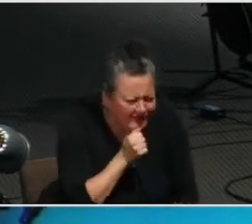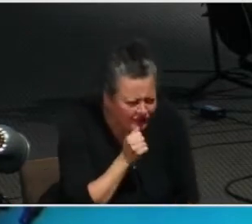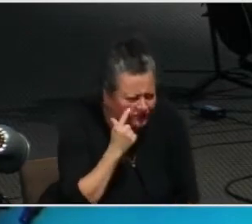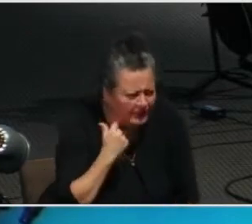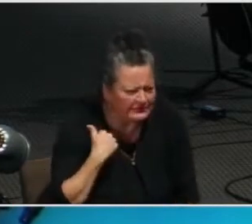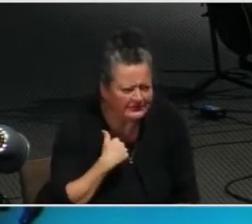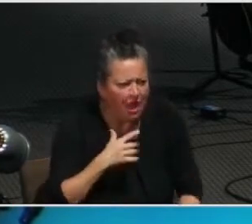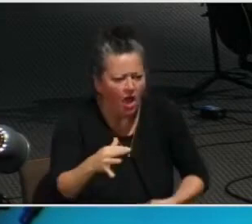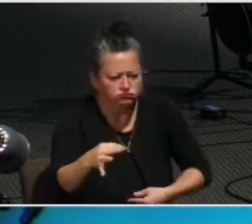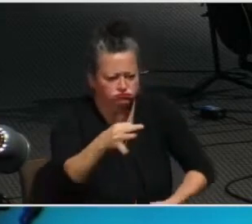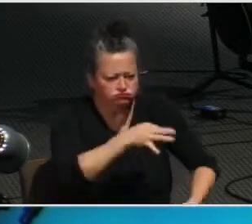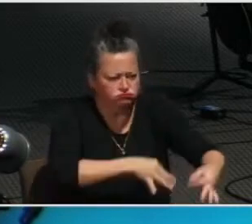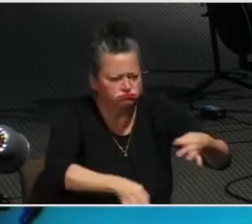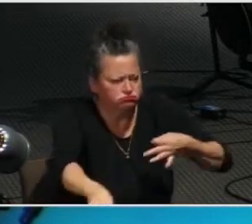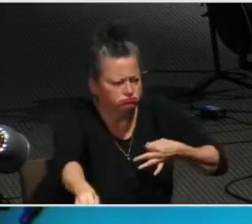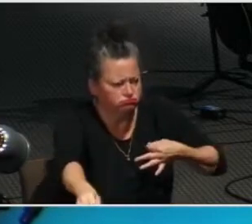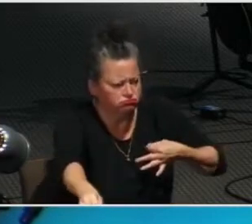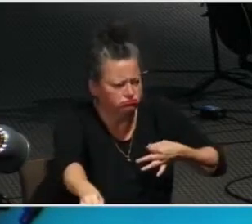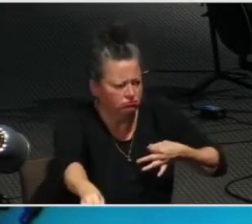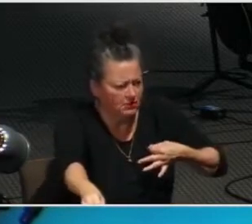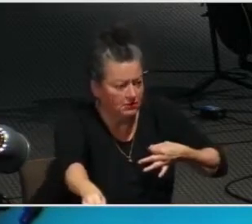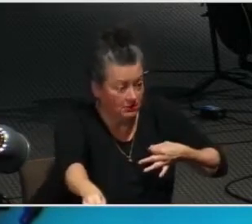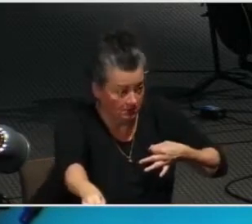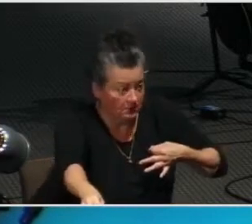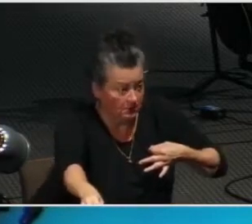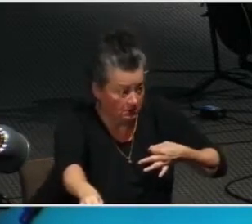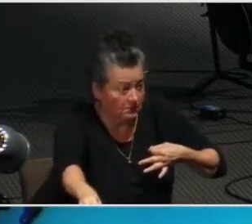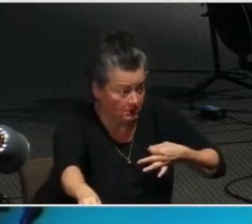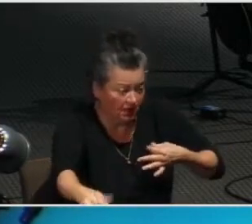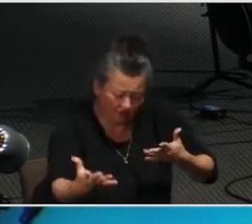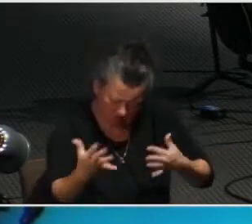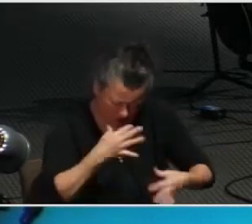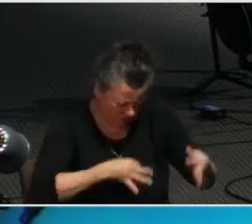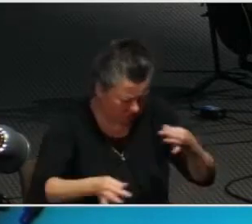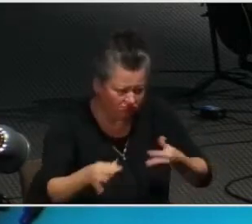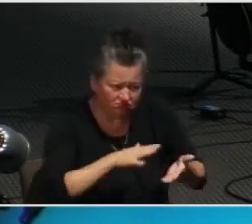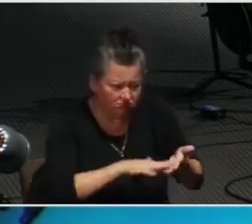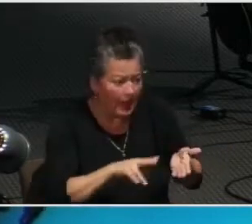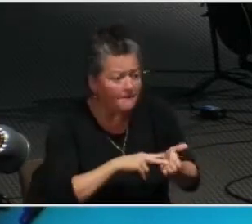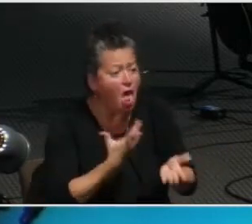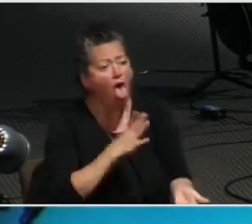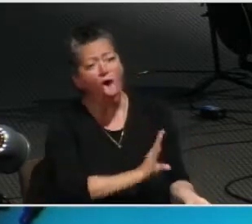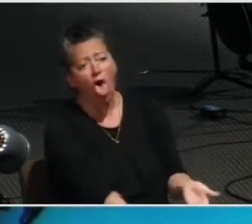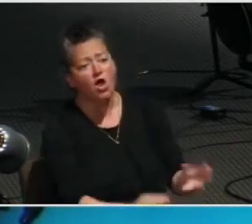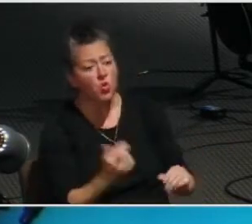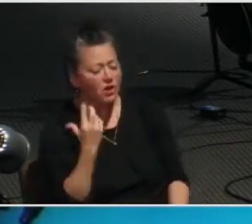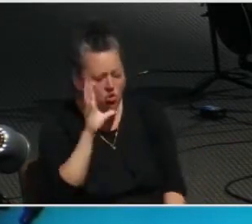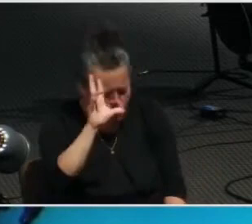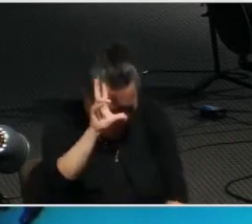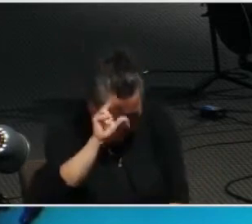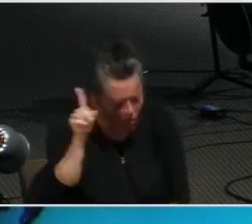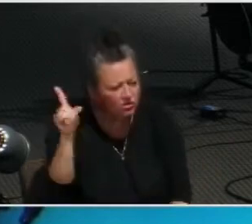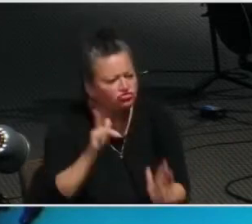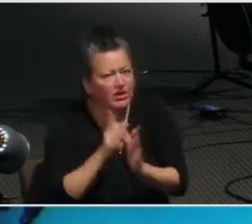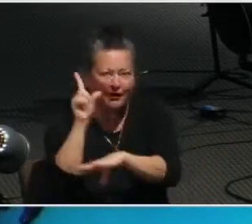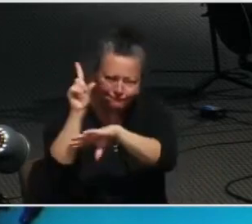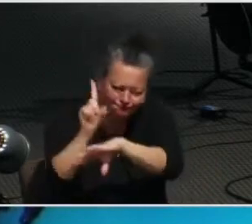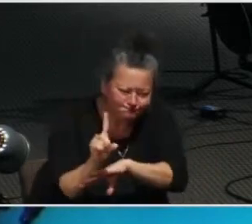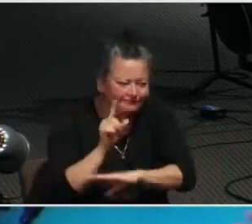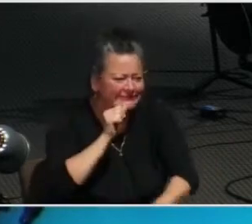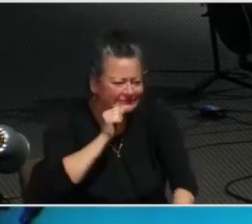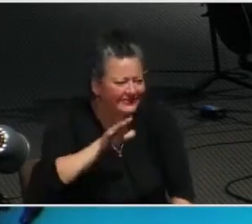of grace, then God will justly respond. Yet he graciously gives